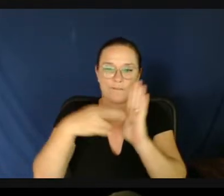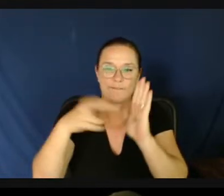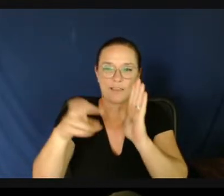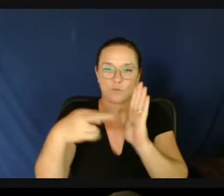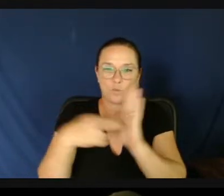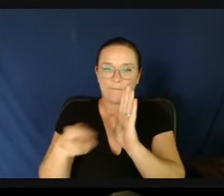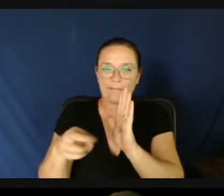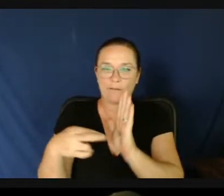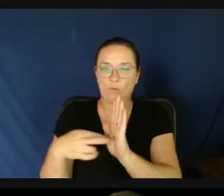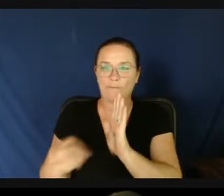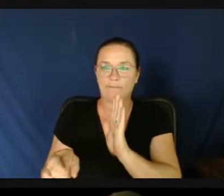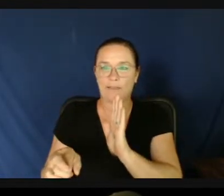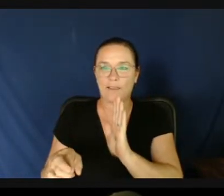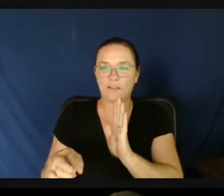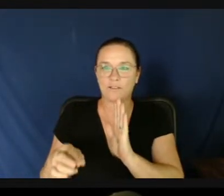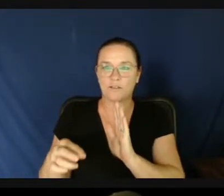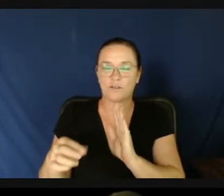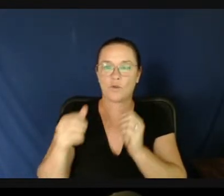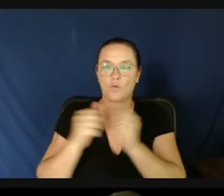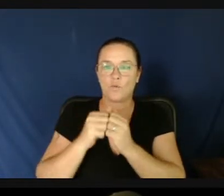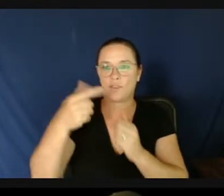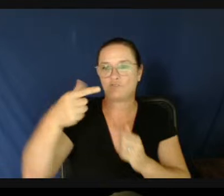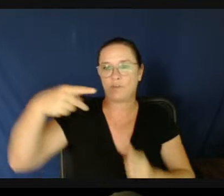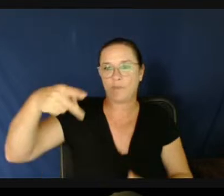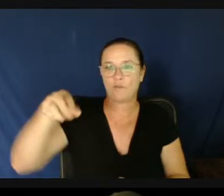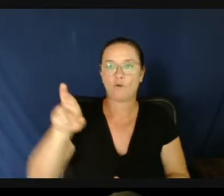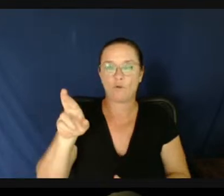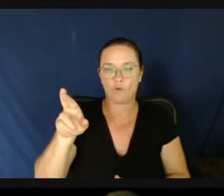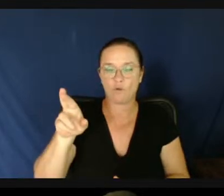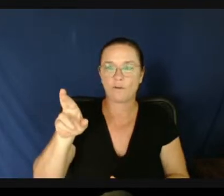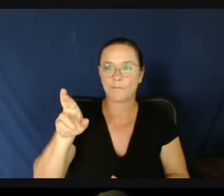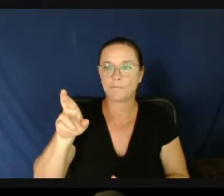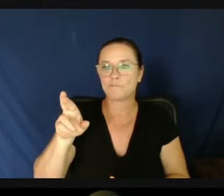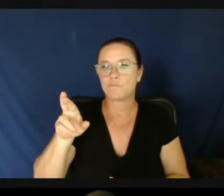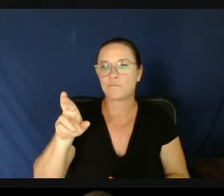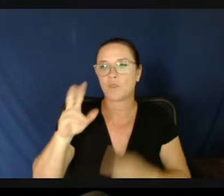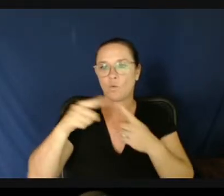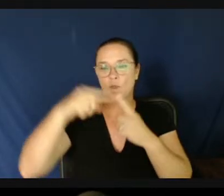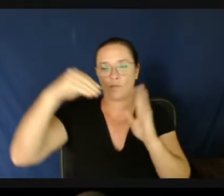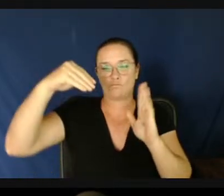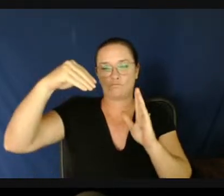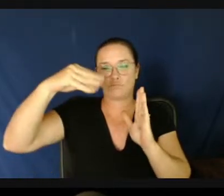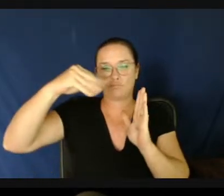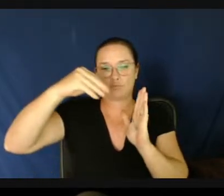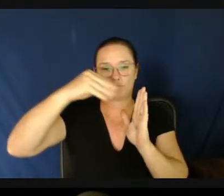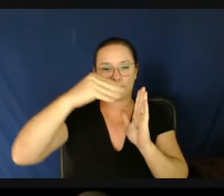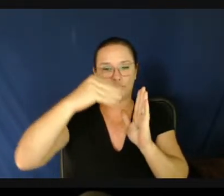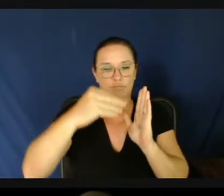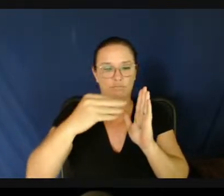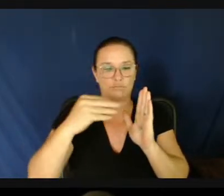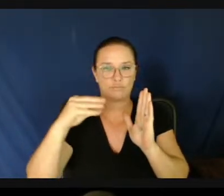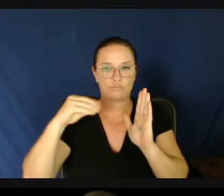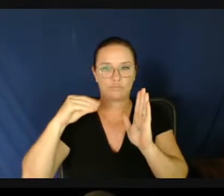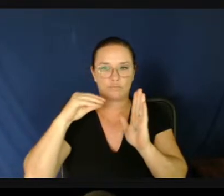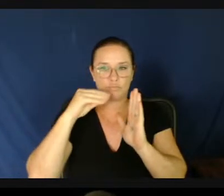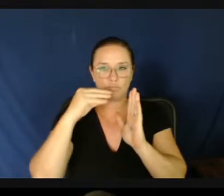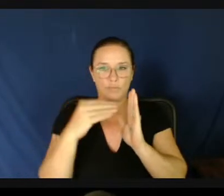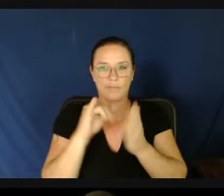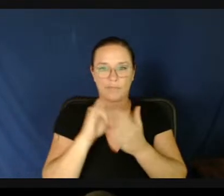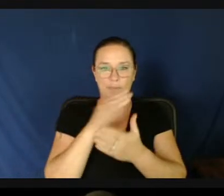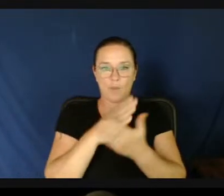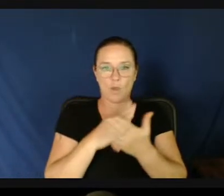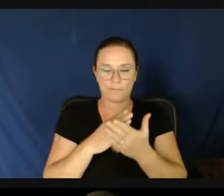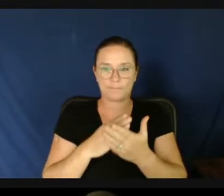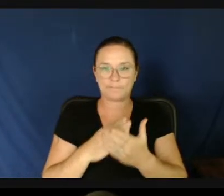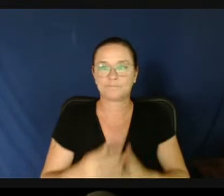the ground penetrating radar as it was imaging the structure in that part of the beach there, right? So